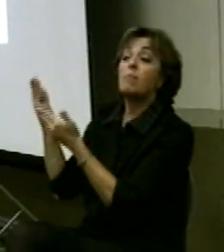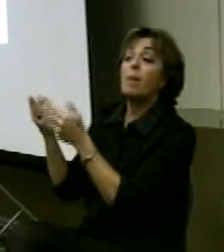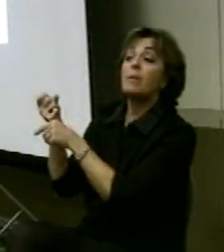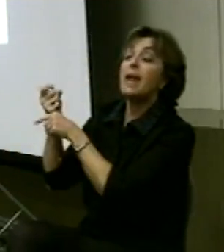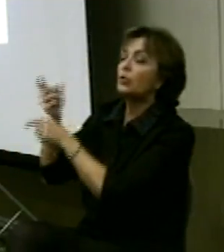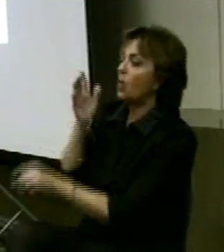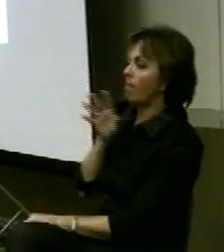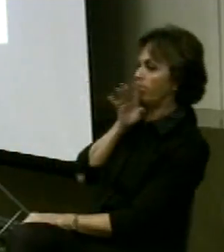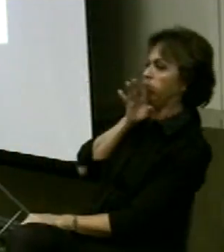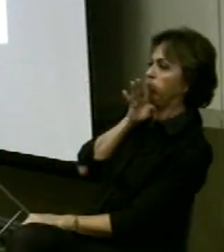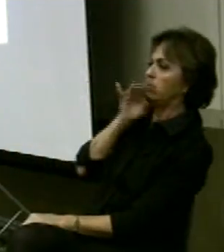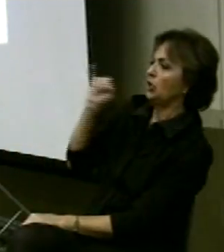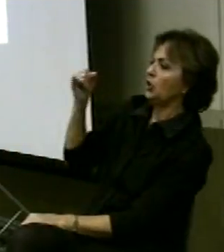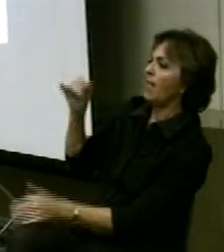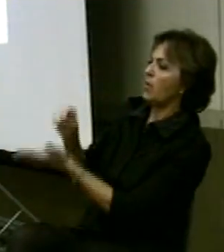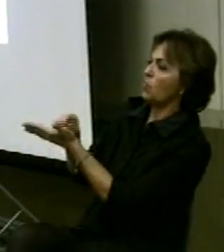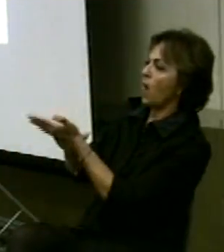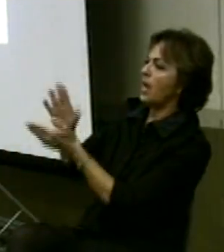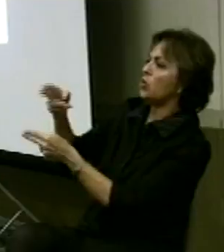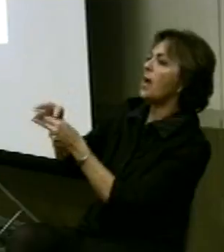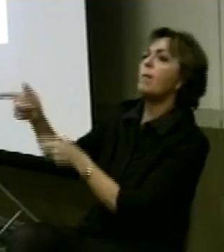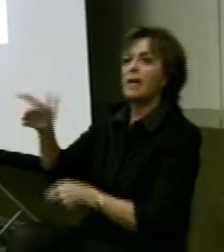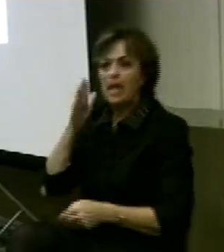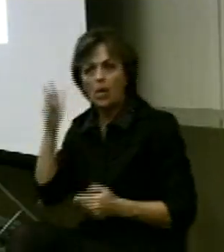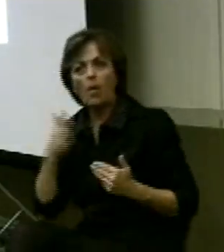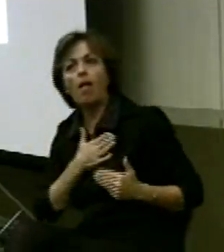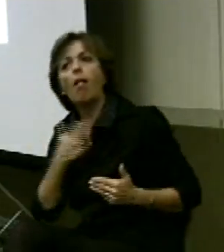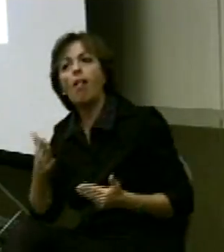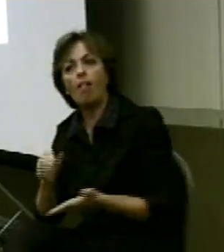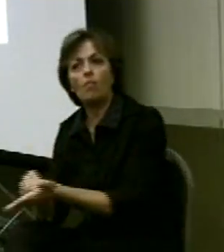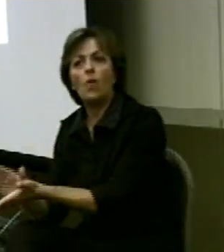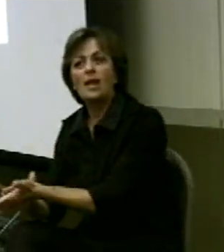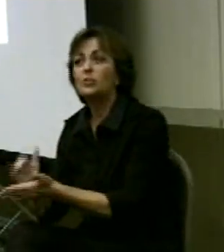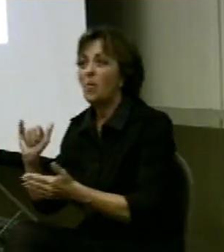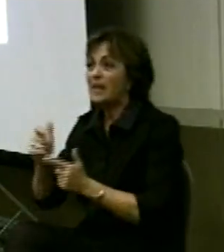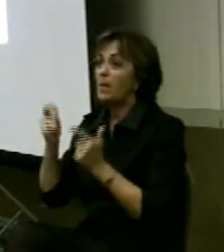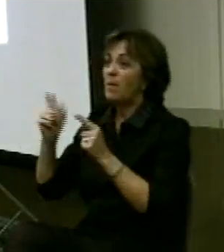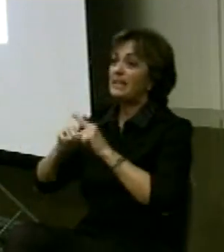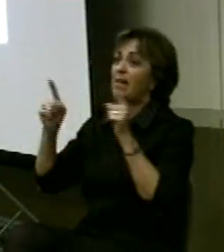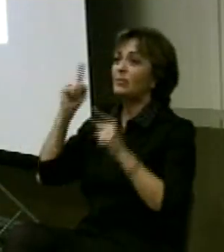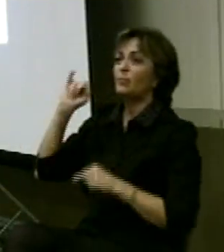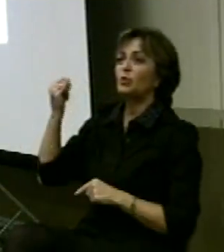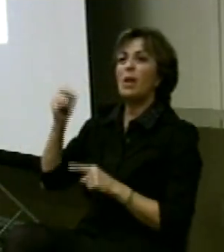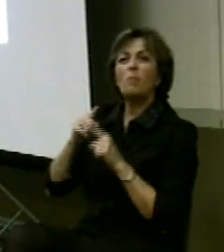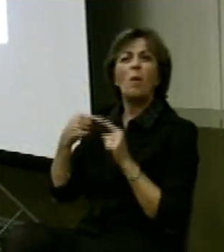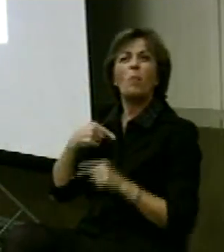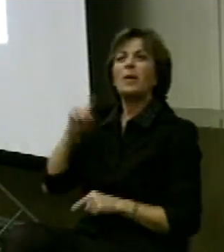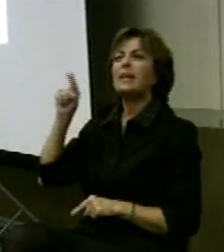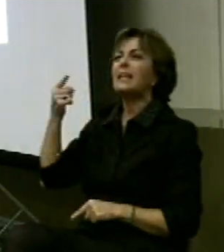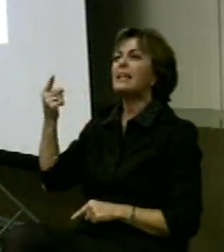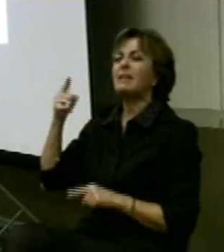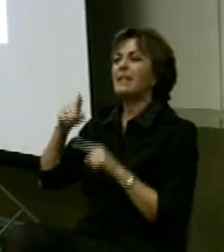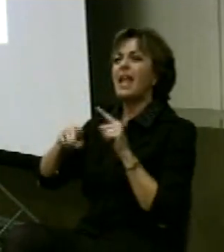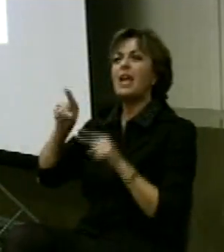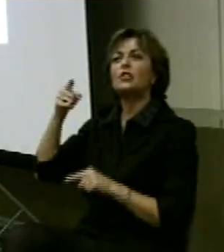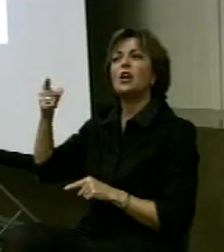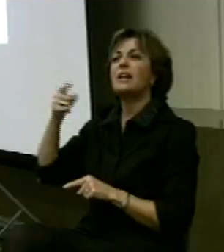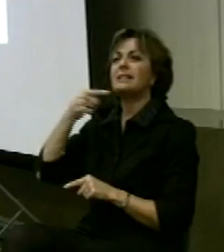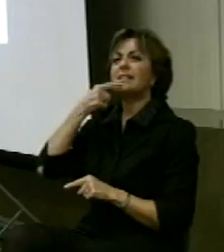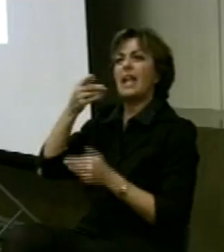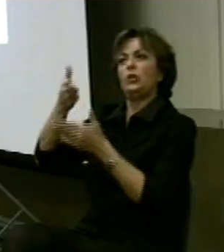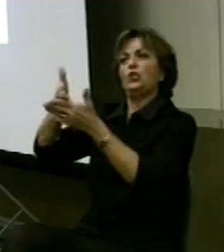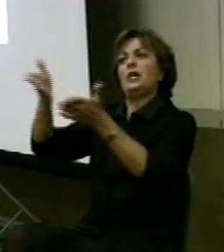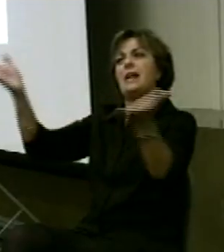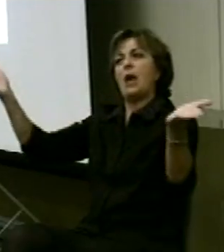it. That's huge gains, right? That's a big difference for Jonathan. However, we can't really show that if we just say generically with prompts. So